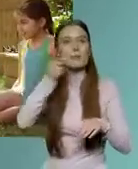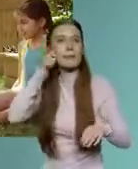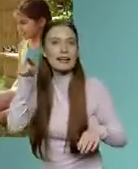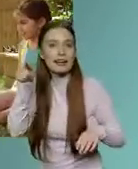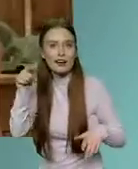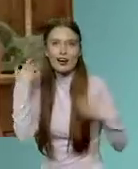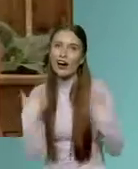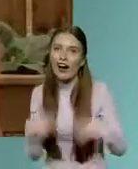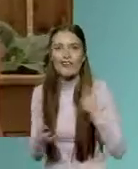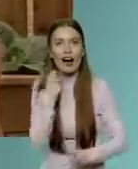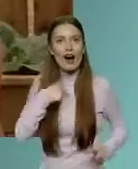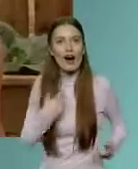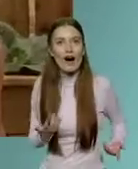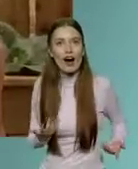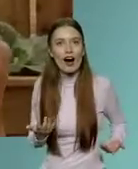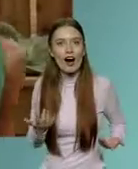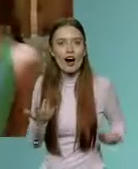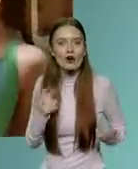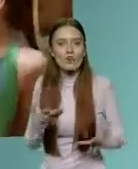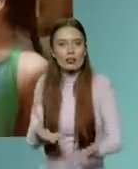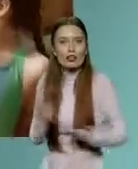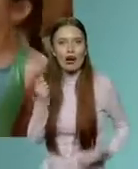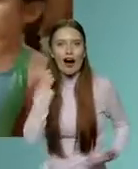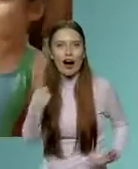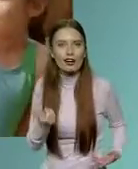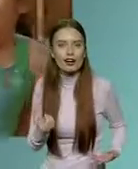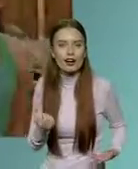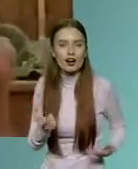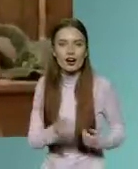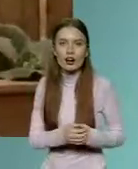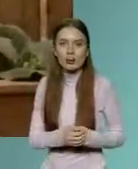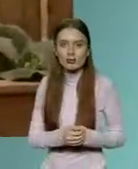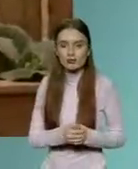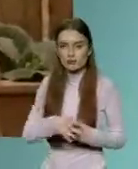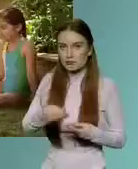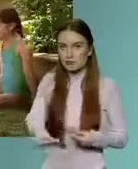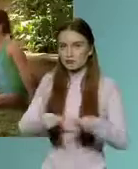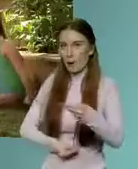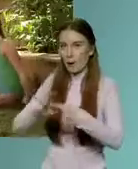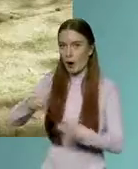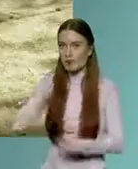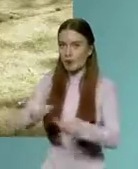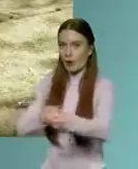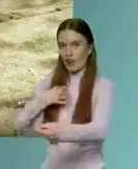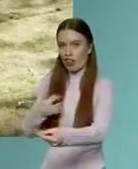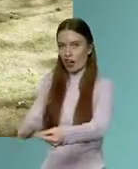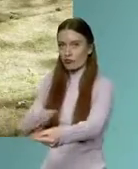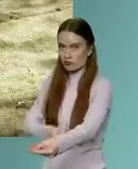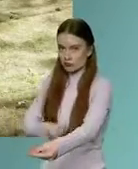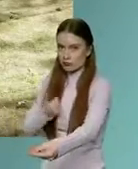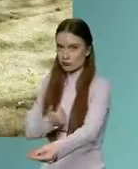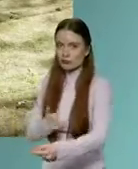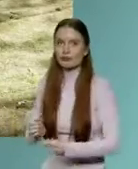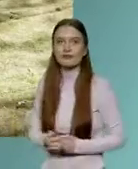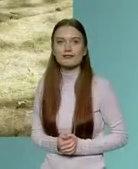and you just gave me an idea. Tomato for a feather? She rolls a